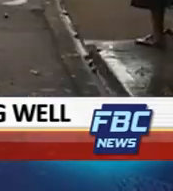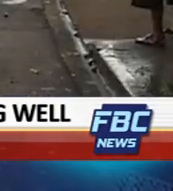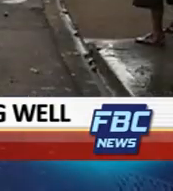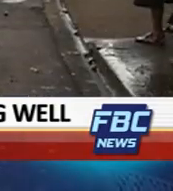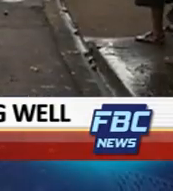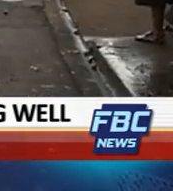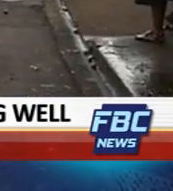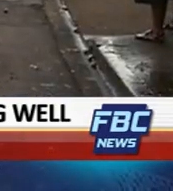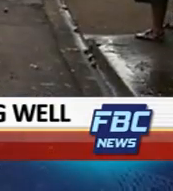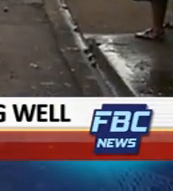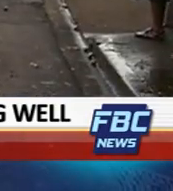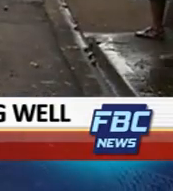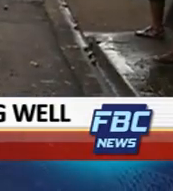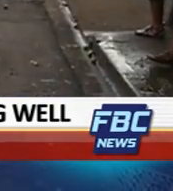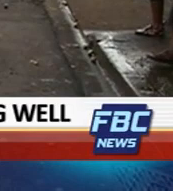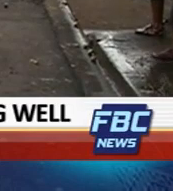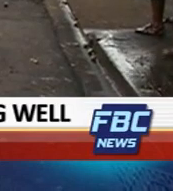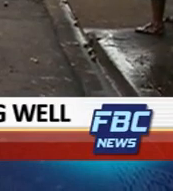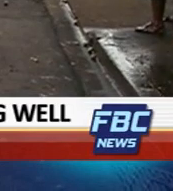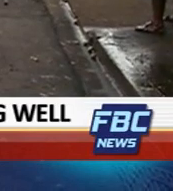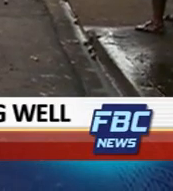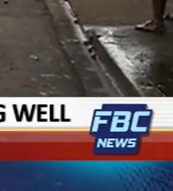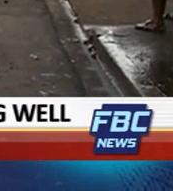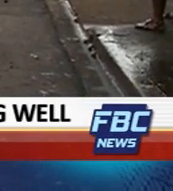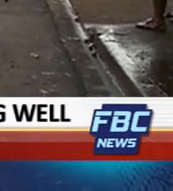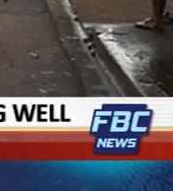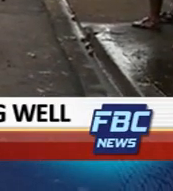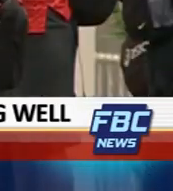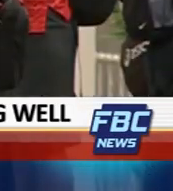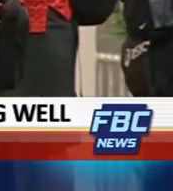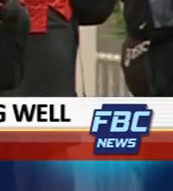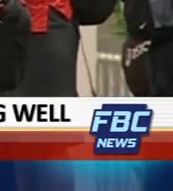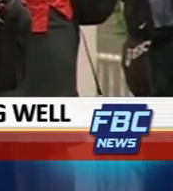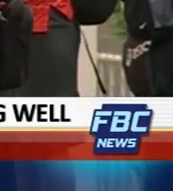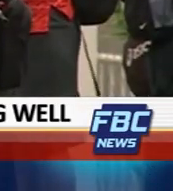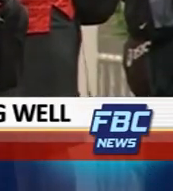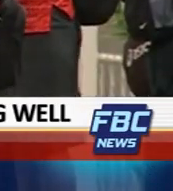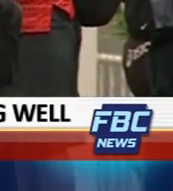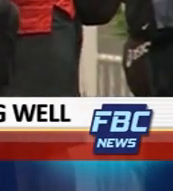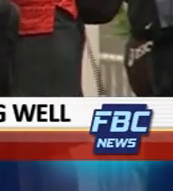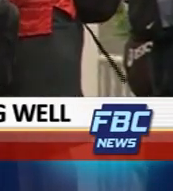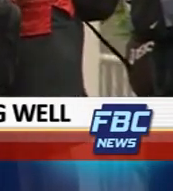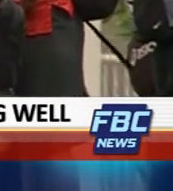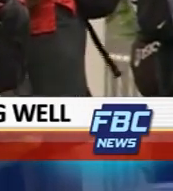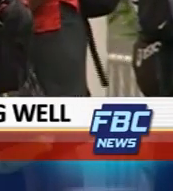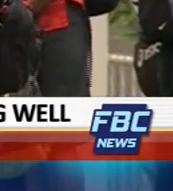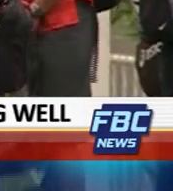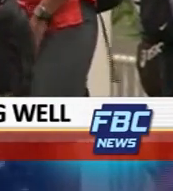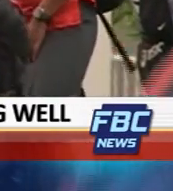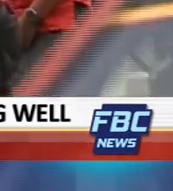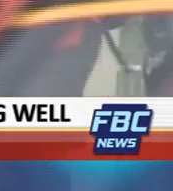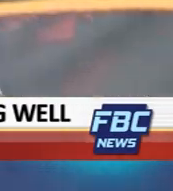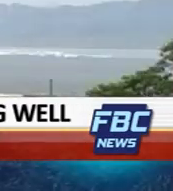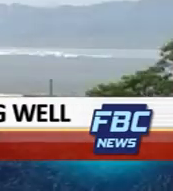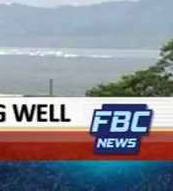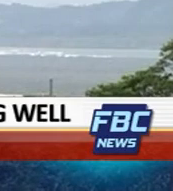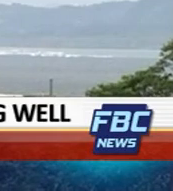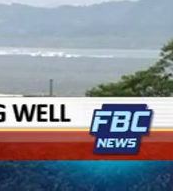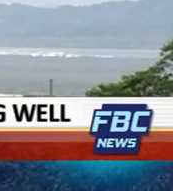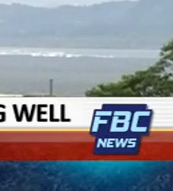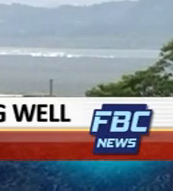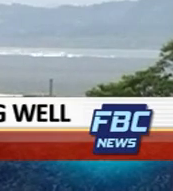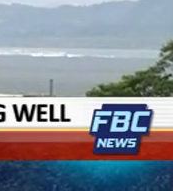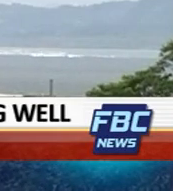all levels. Responding to SODELPA MP Rote Mumukepa's question on whether a consultation was carried out, Sayed Kayum